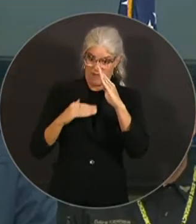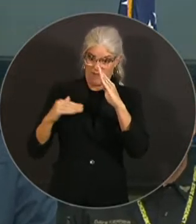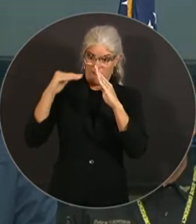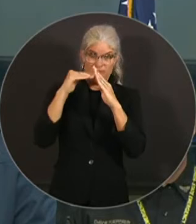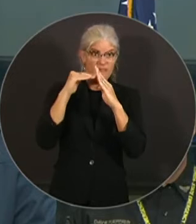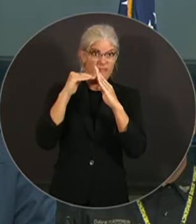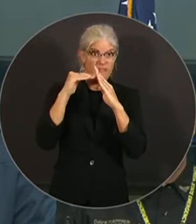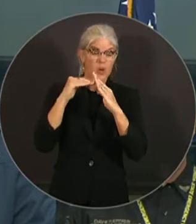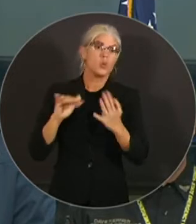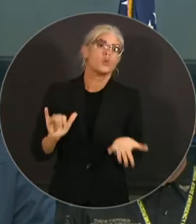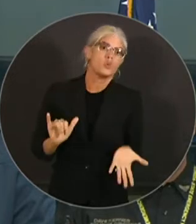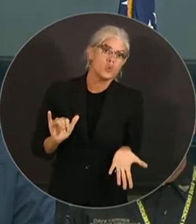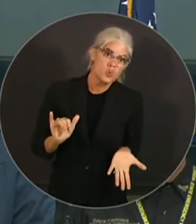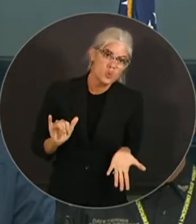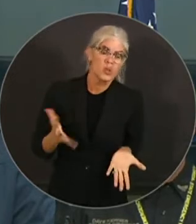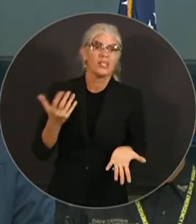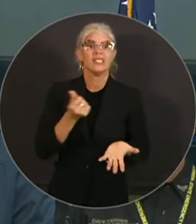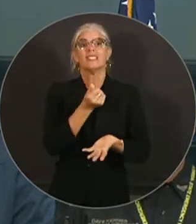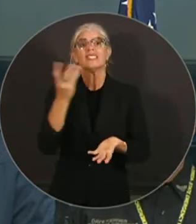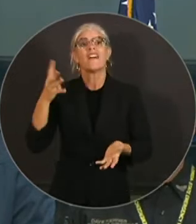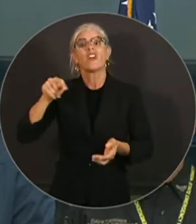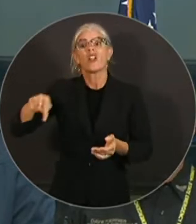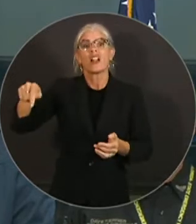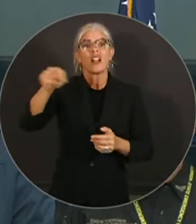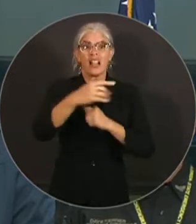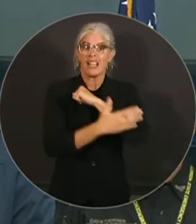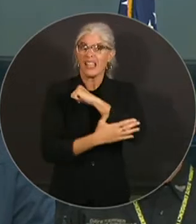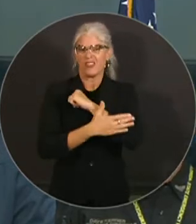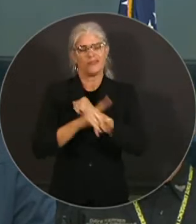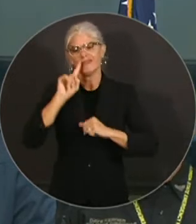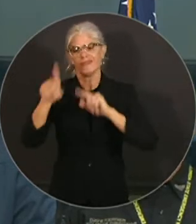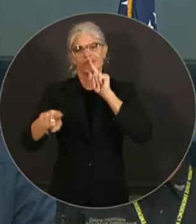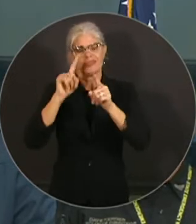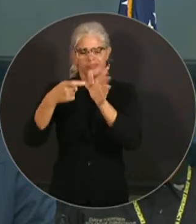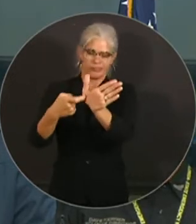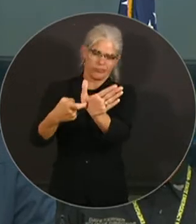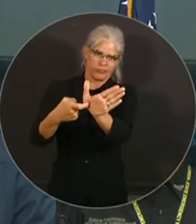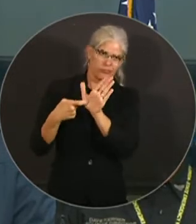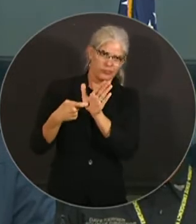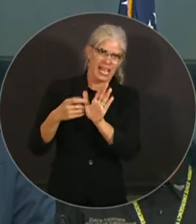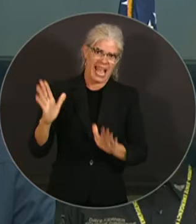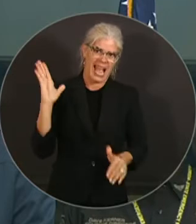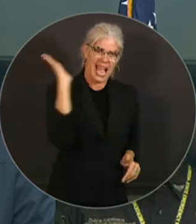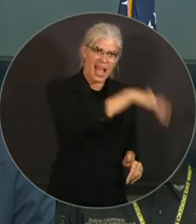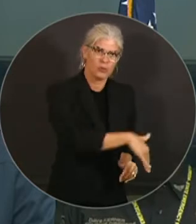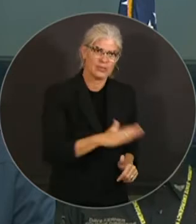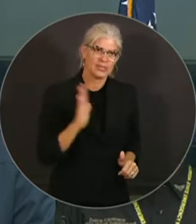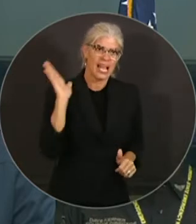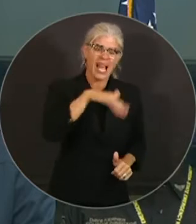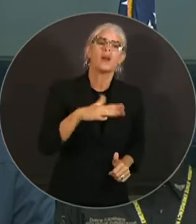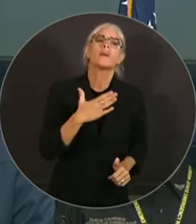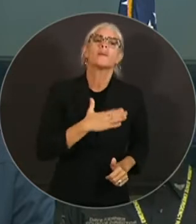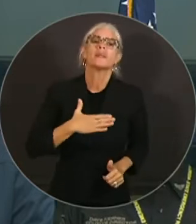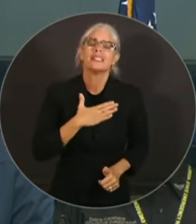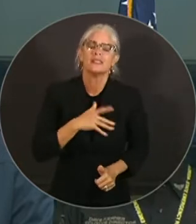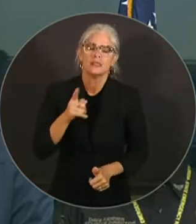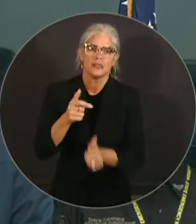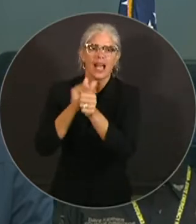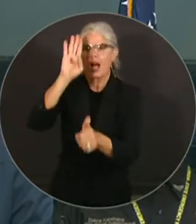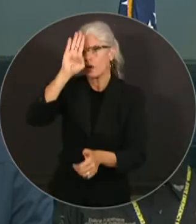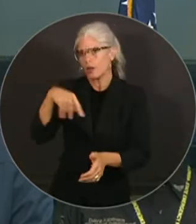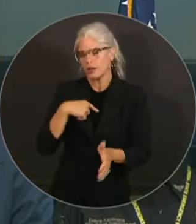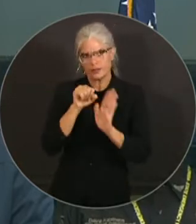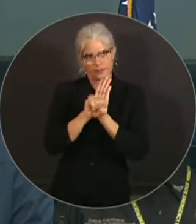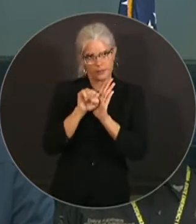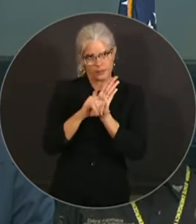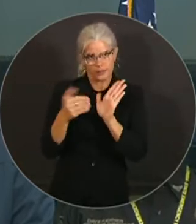Several counties have already called for the mandatory evacuations, and I urge you to heed those warnings. I know I keep saying it, but this is very important. If you live